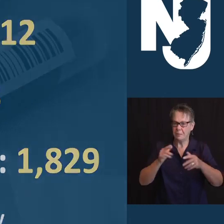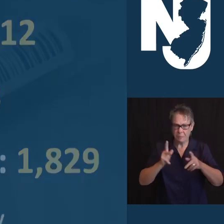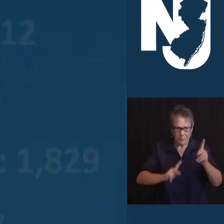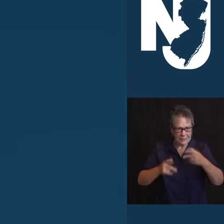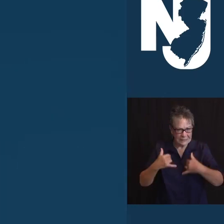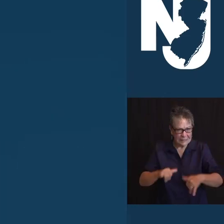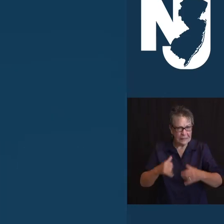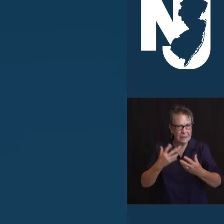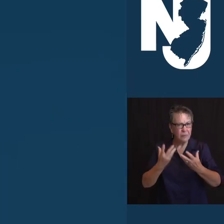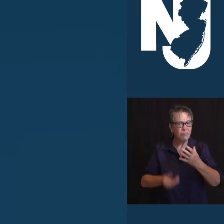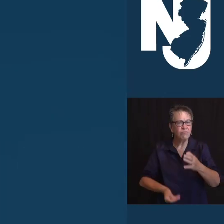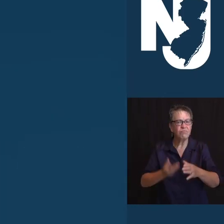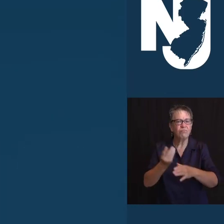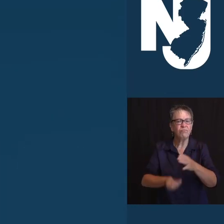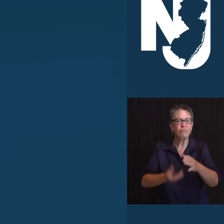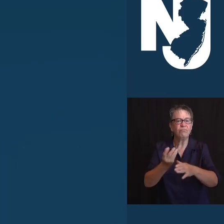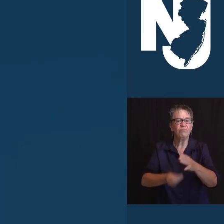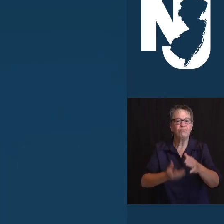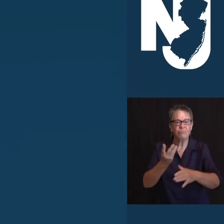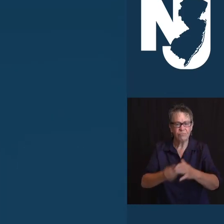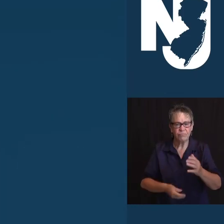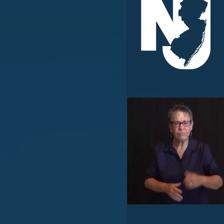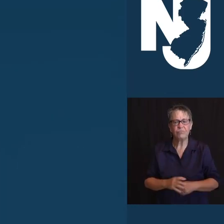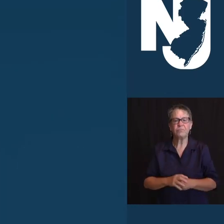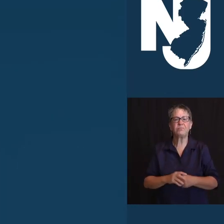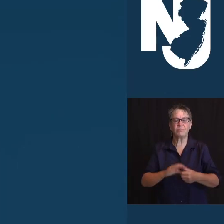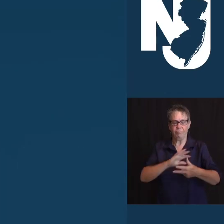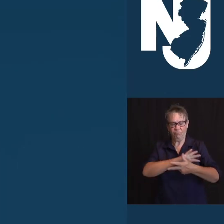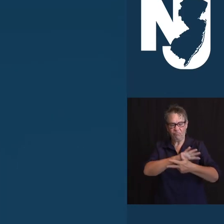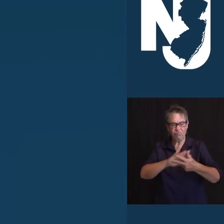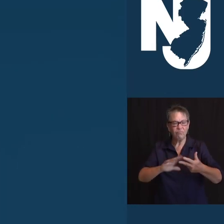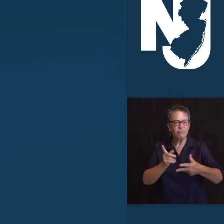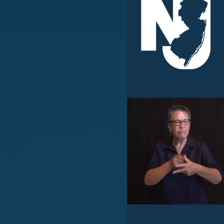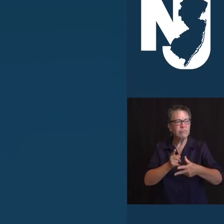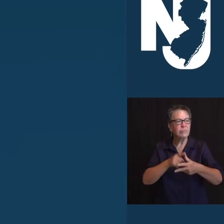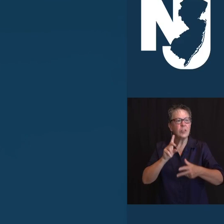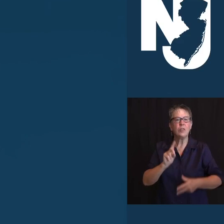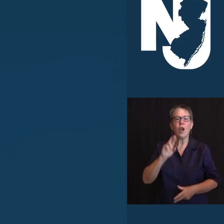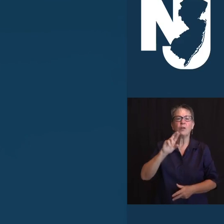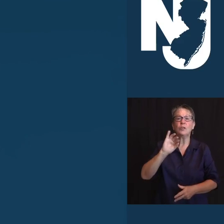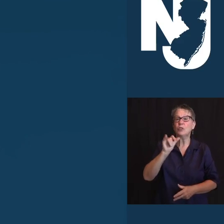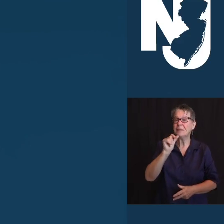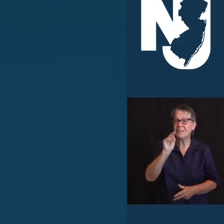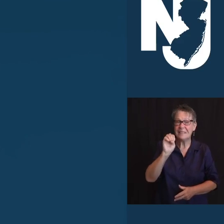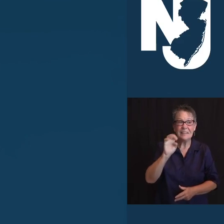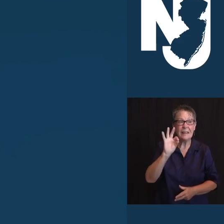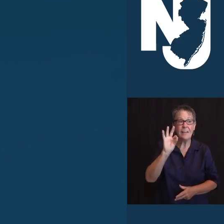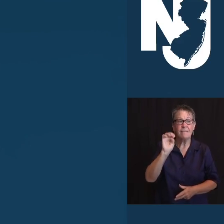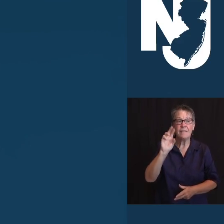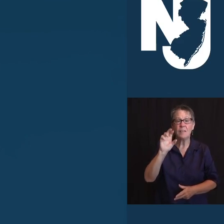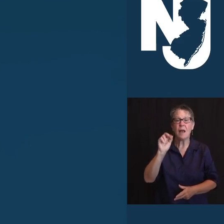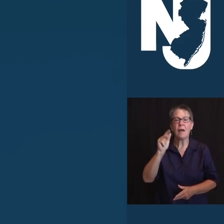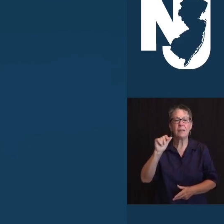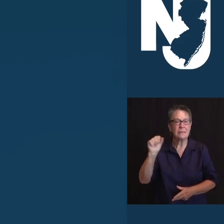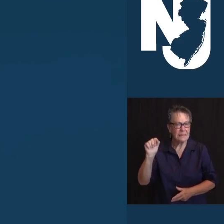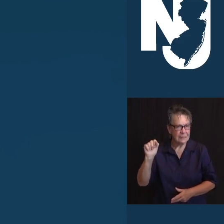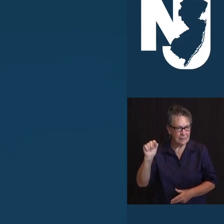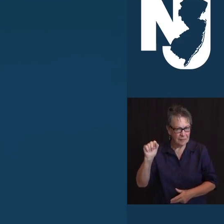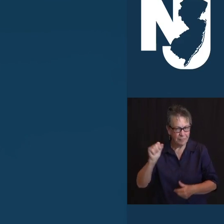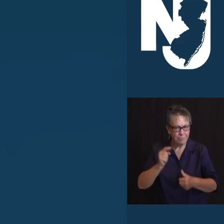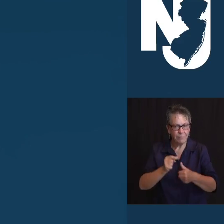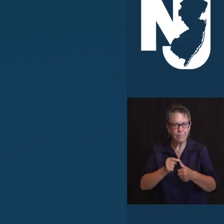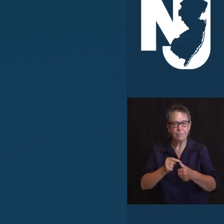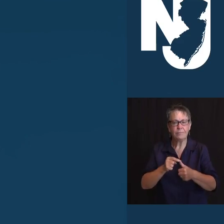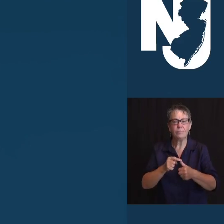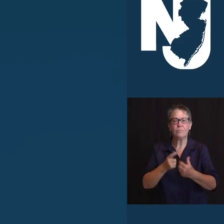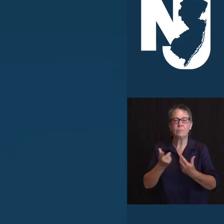going to begin today by remembering Dr. Jesse Ferraris, who was a family physician at Valley Health Medical Group in Waldwick